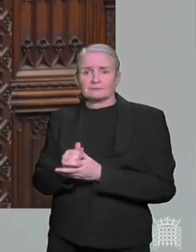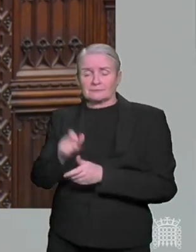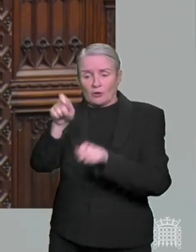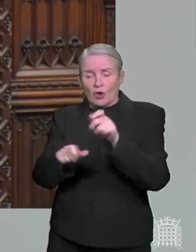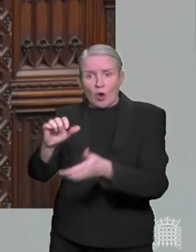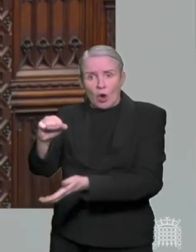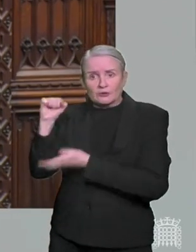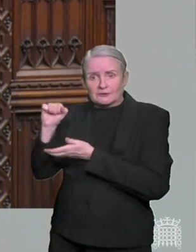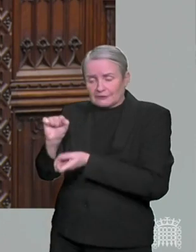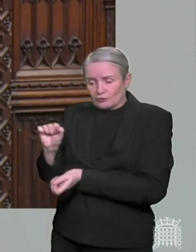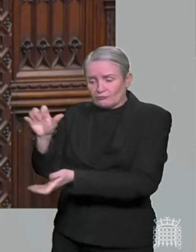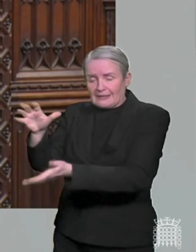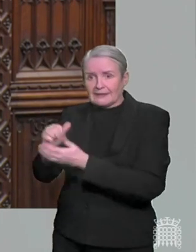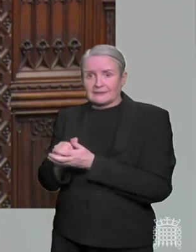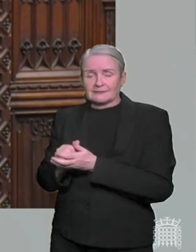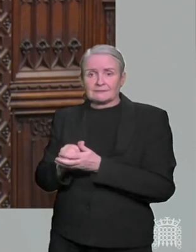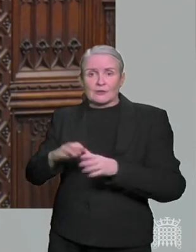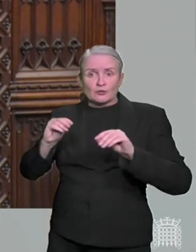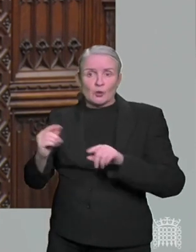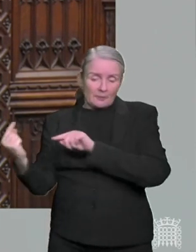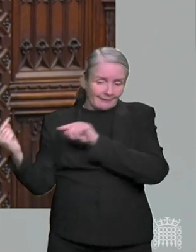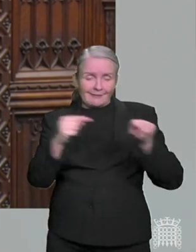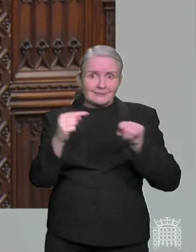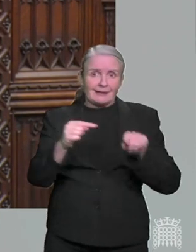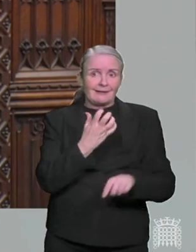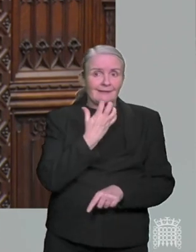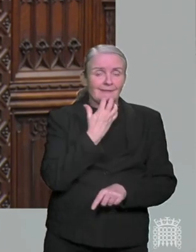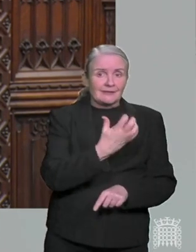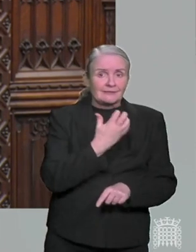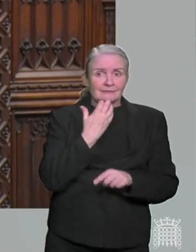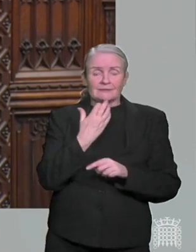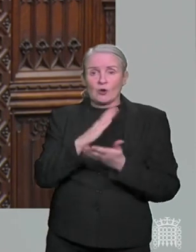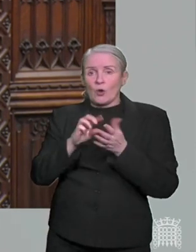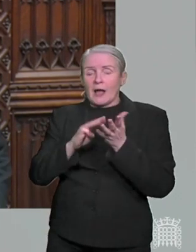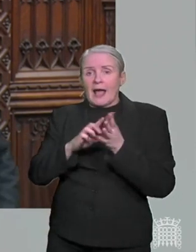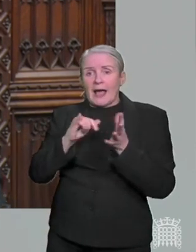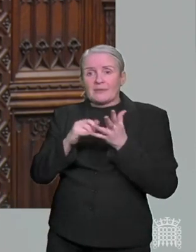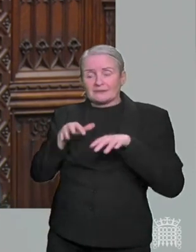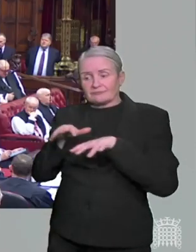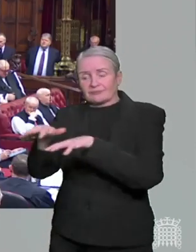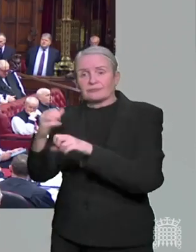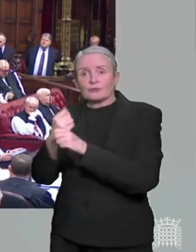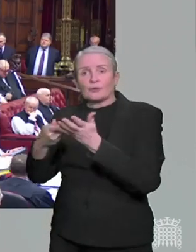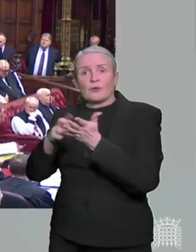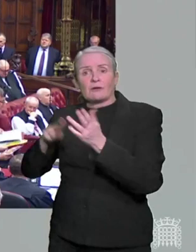stopping attacks on Israel and the leaders fleeing to the Gulf? Is he aware of any moves like that? Because I agree with everything you said.